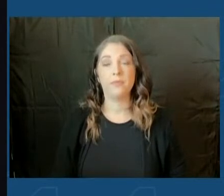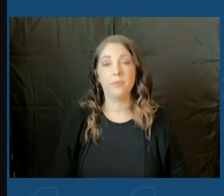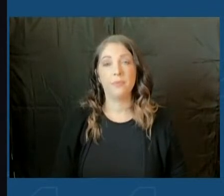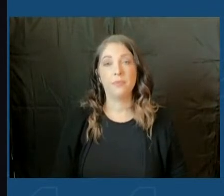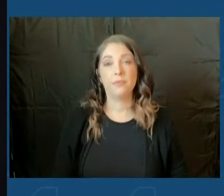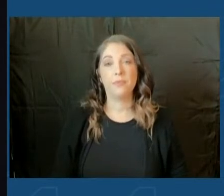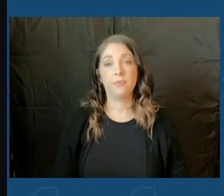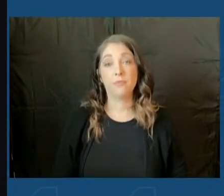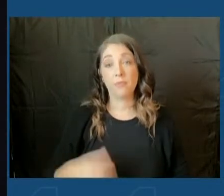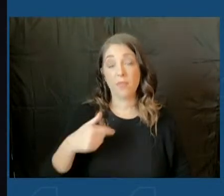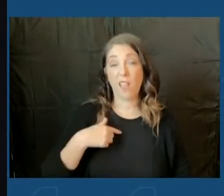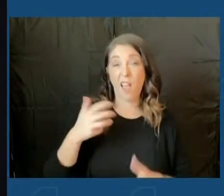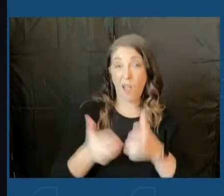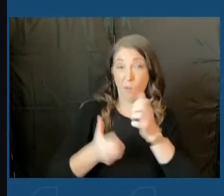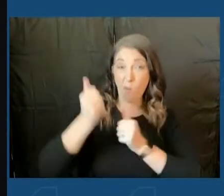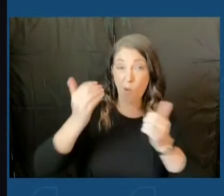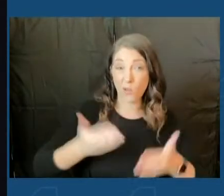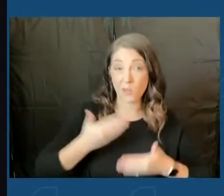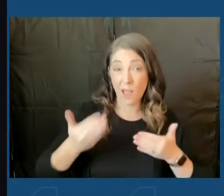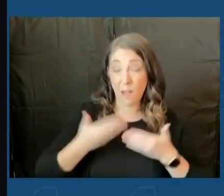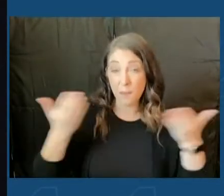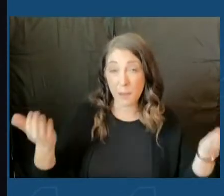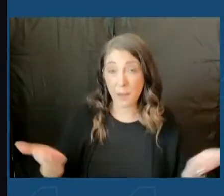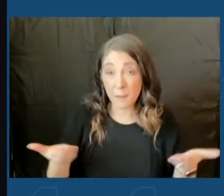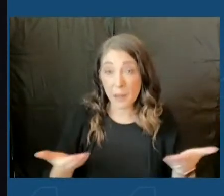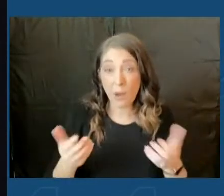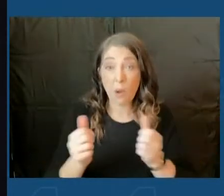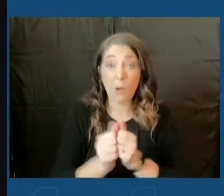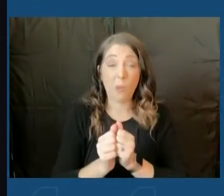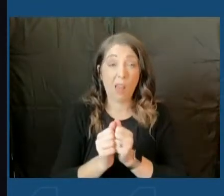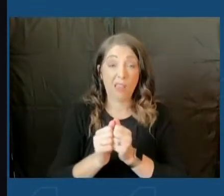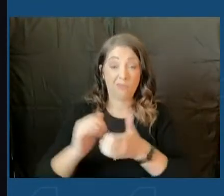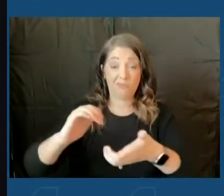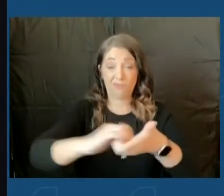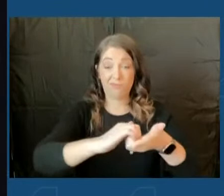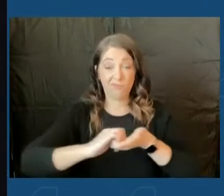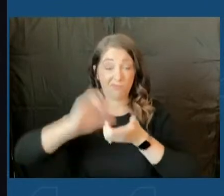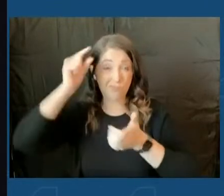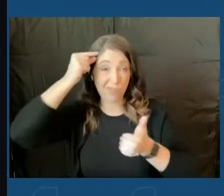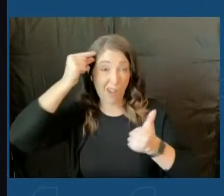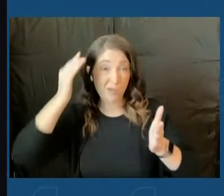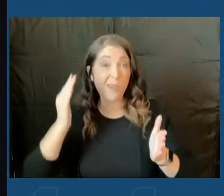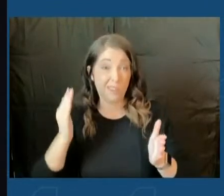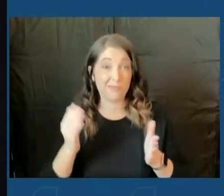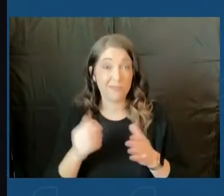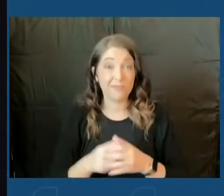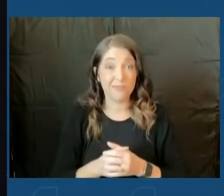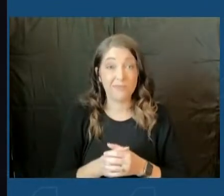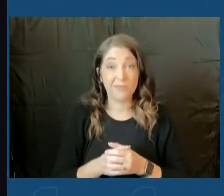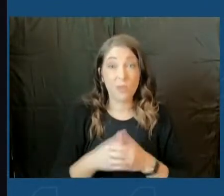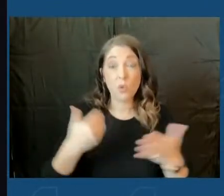happy to be able to be here with my partners in government, to have a governor